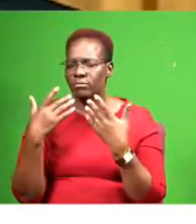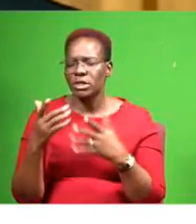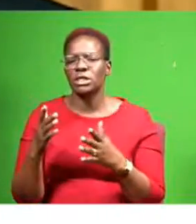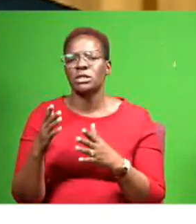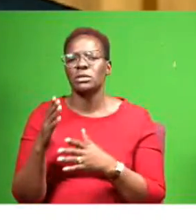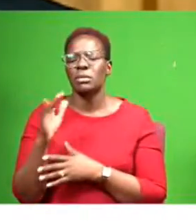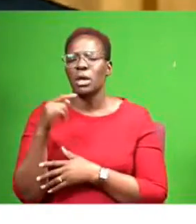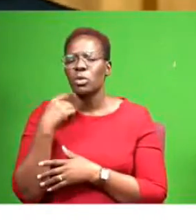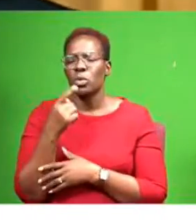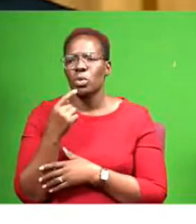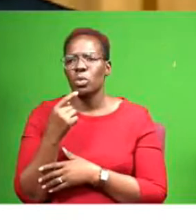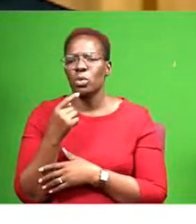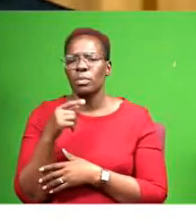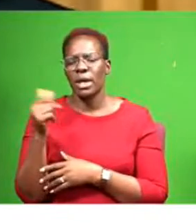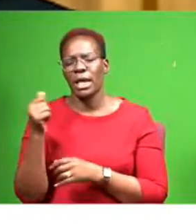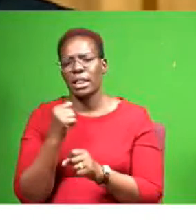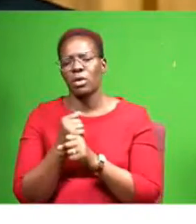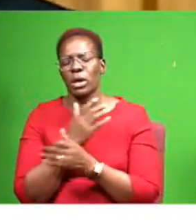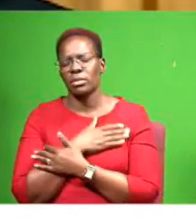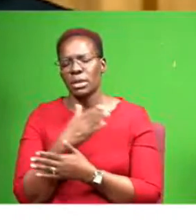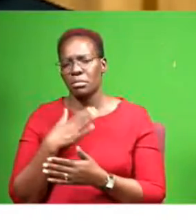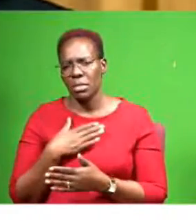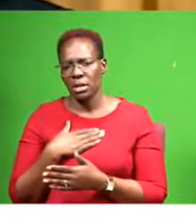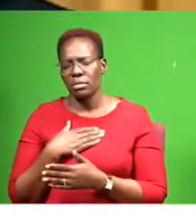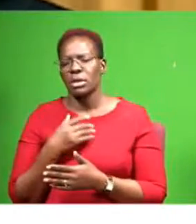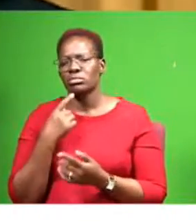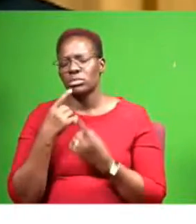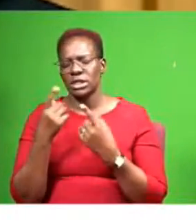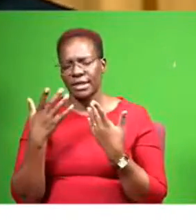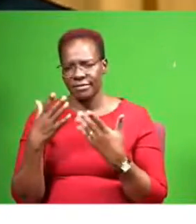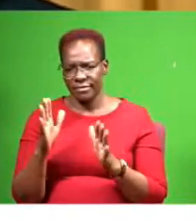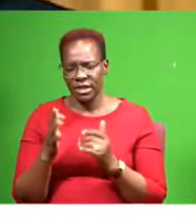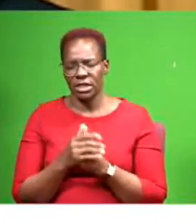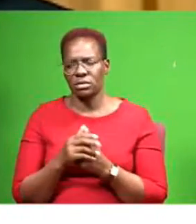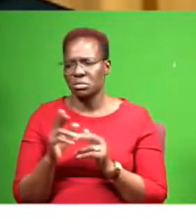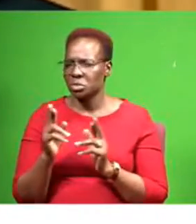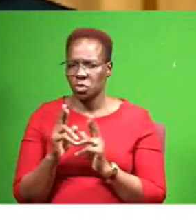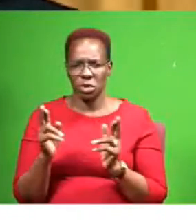my other colleagues, my brother and sister judges who have already